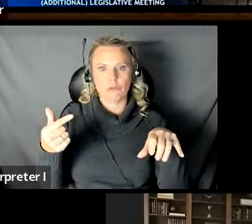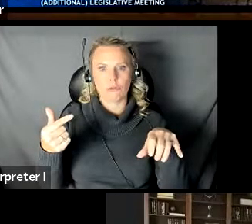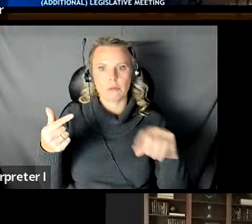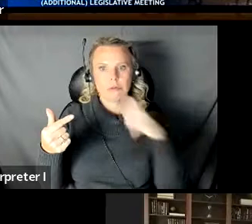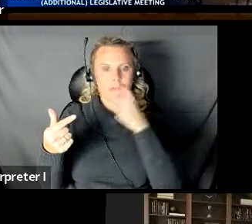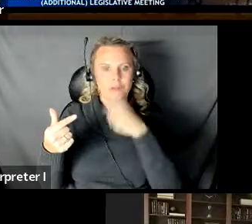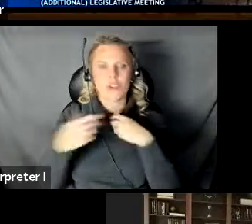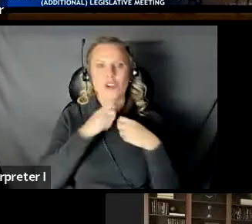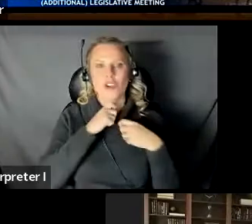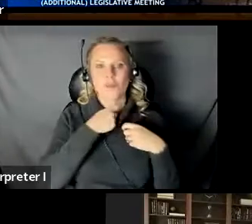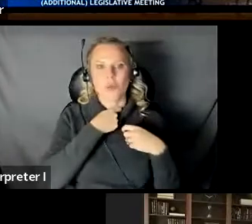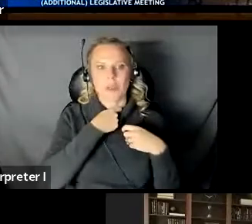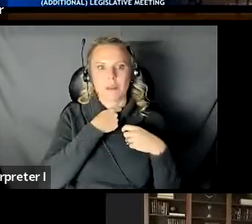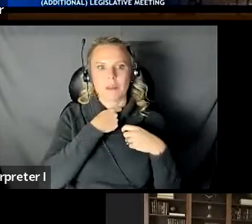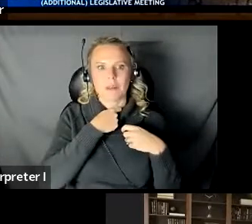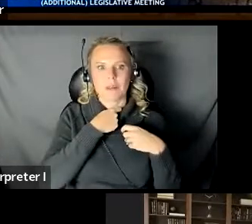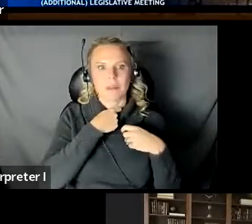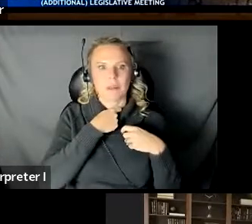You're muted, Councilmember.